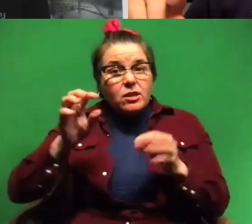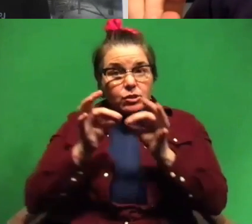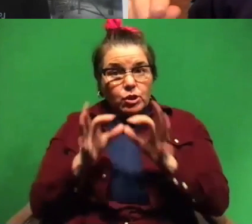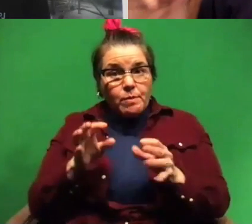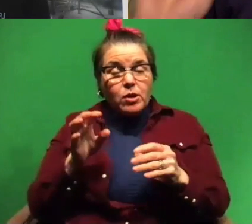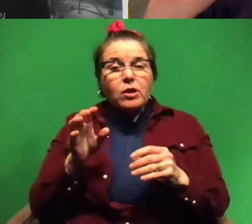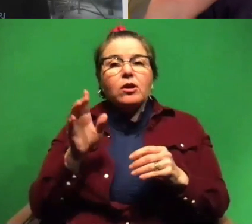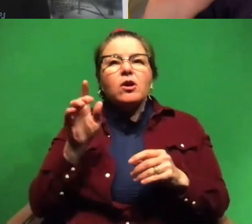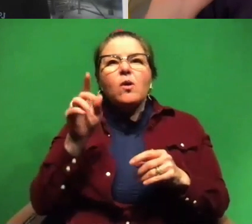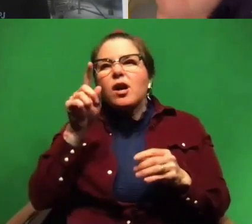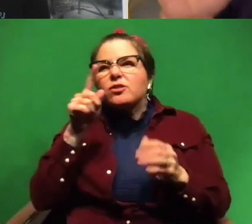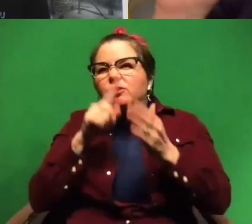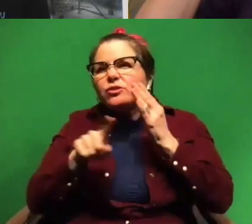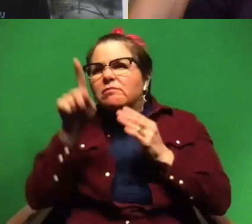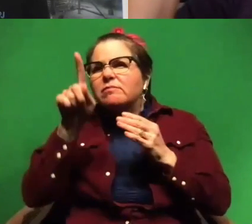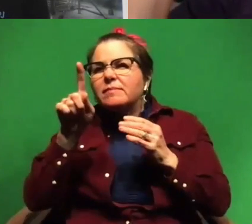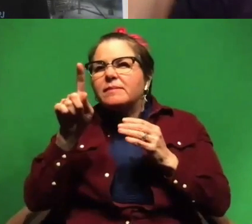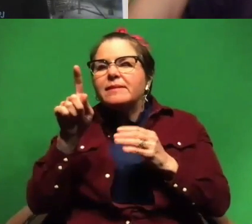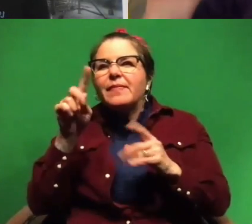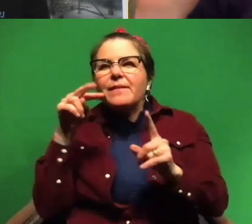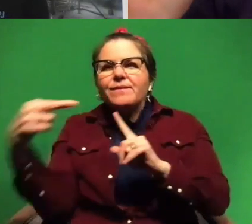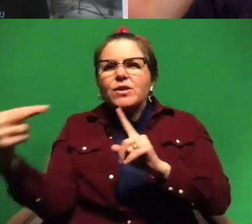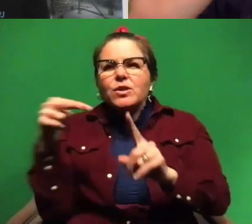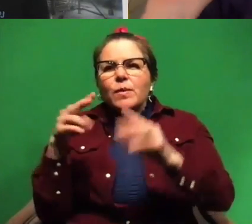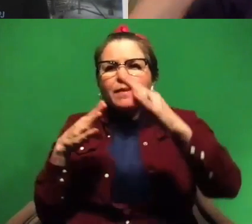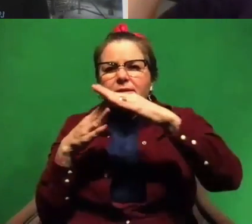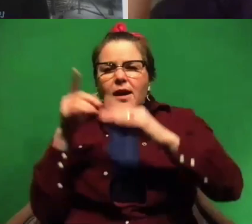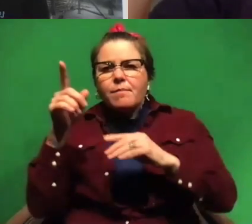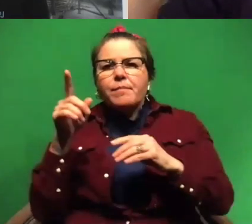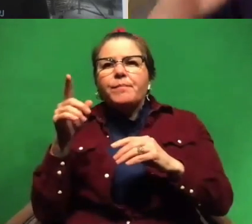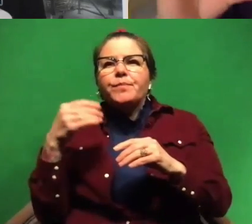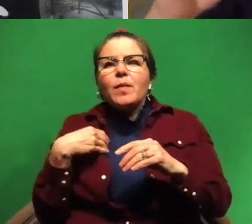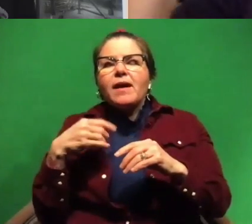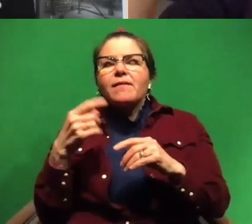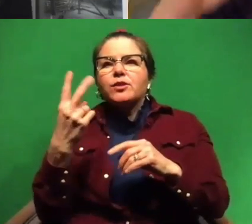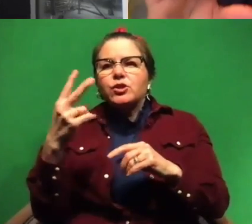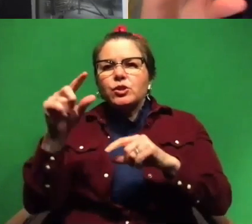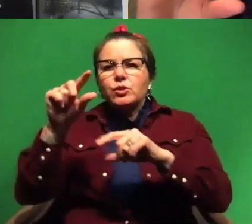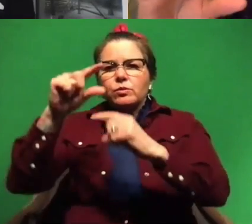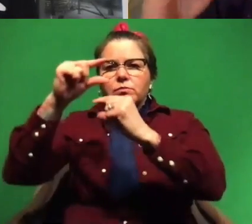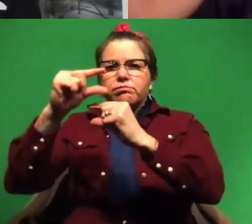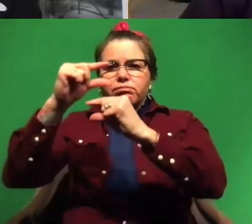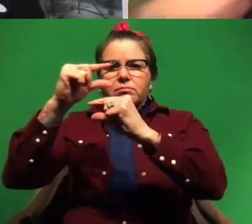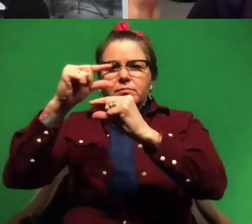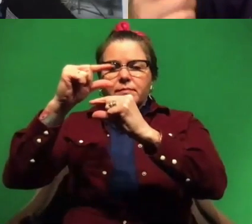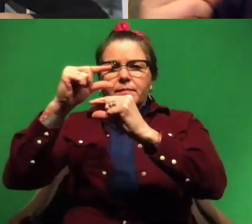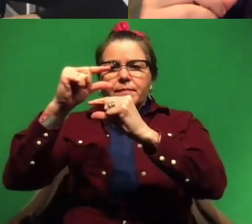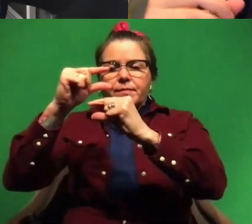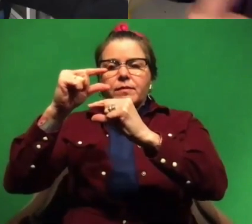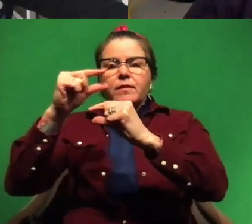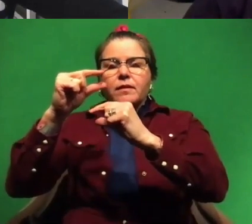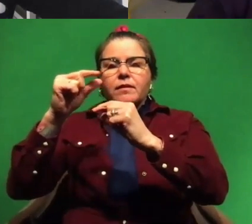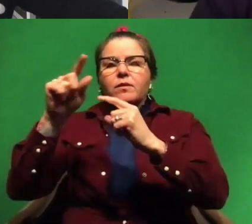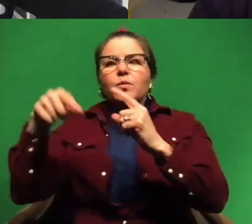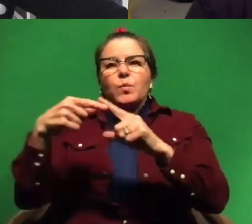check the view up at the top. You're gonna have two rectangles on top of one another once